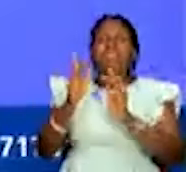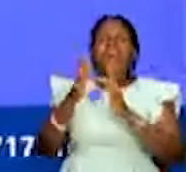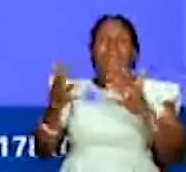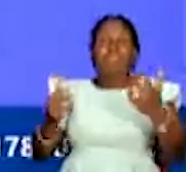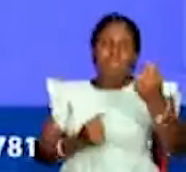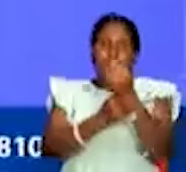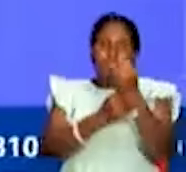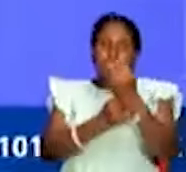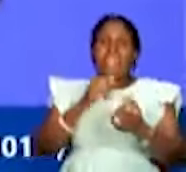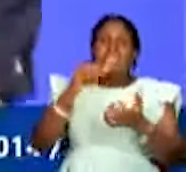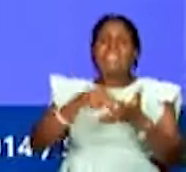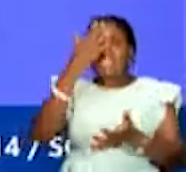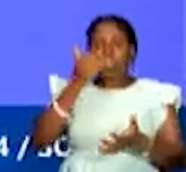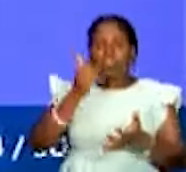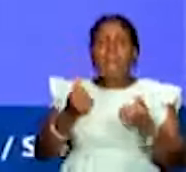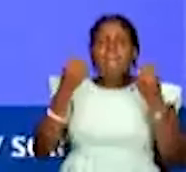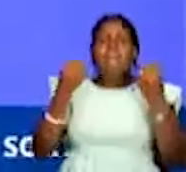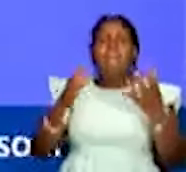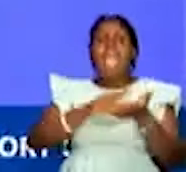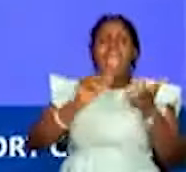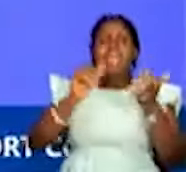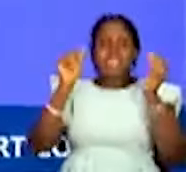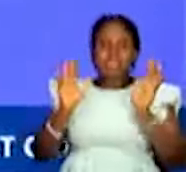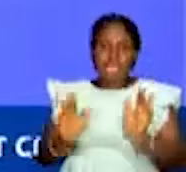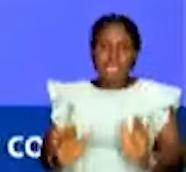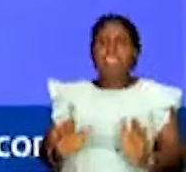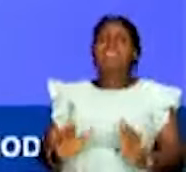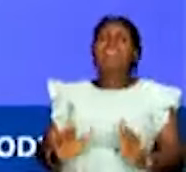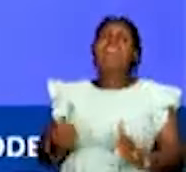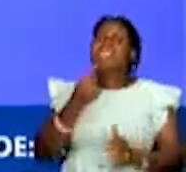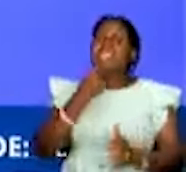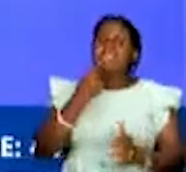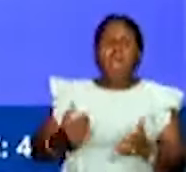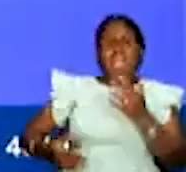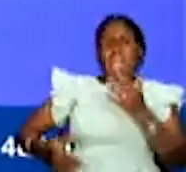get disappointed. God forbid, nobody will touch me. Based on what?